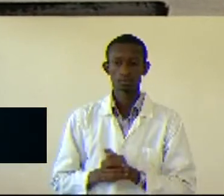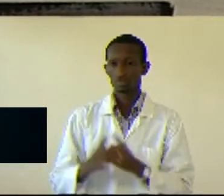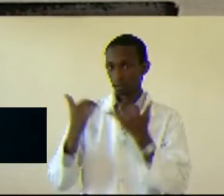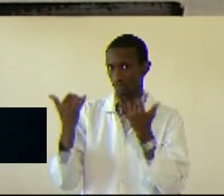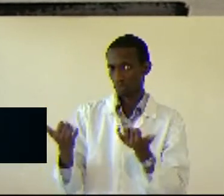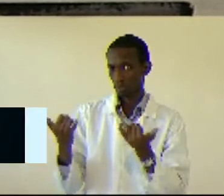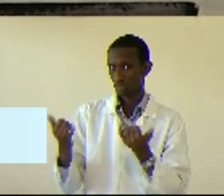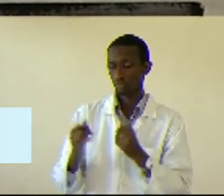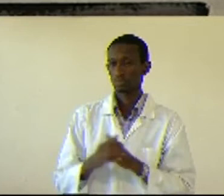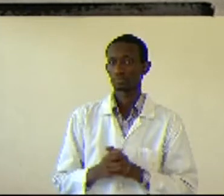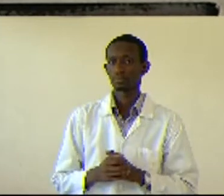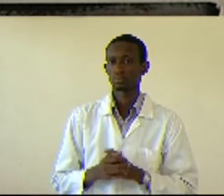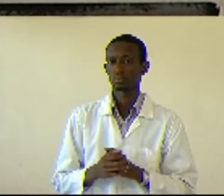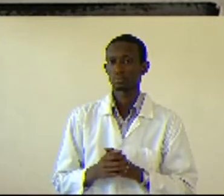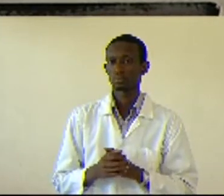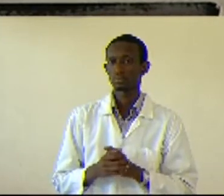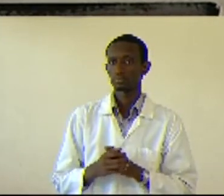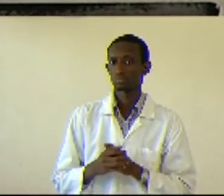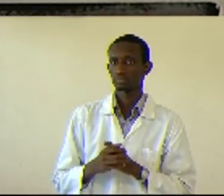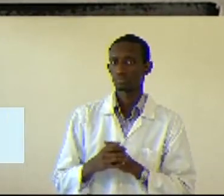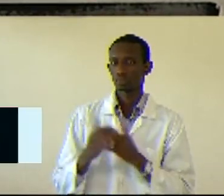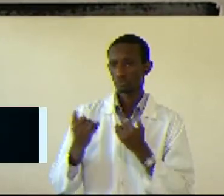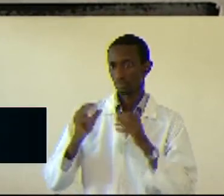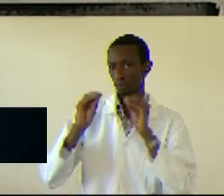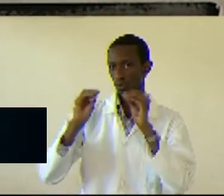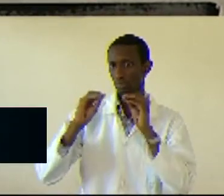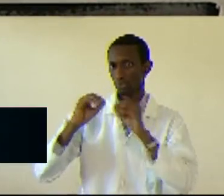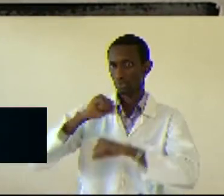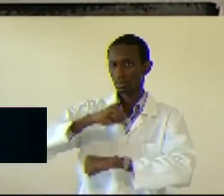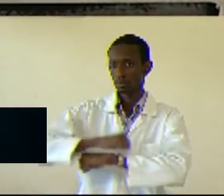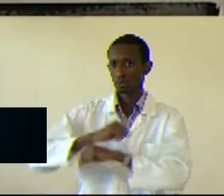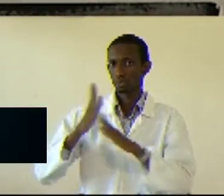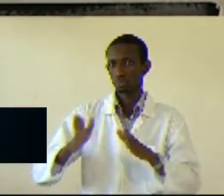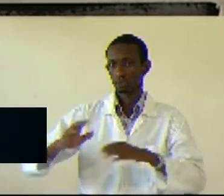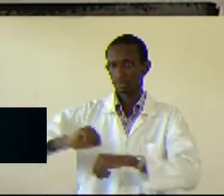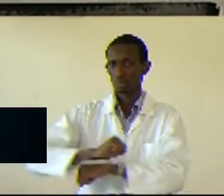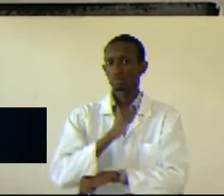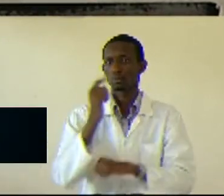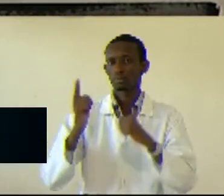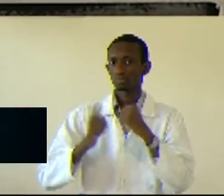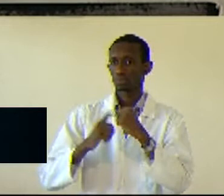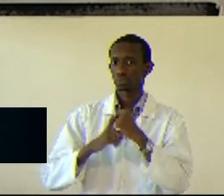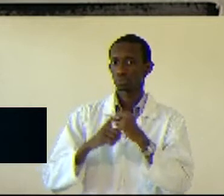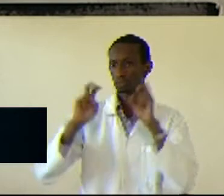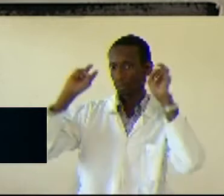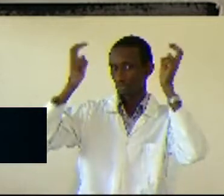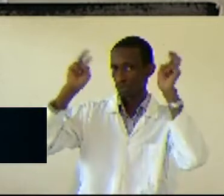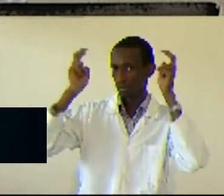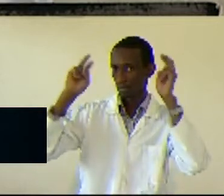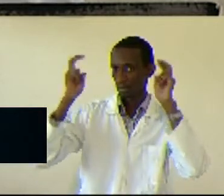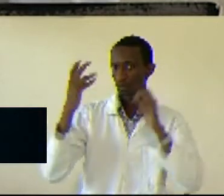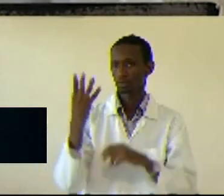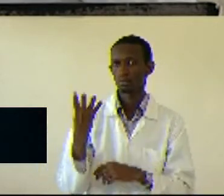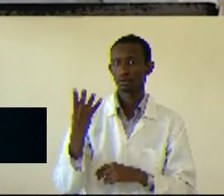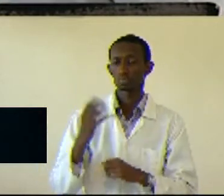Today, I'm with senior 6 students in our unit 4,